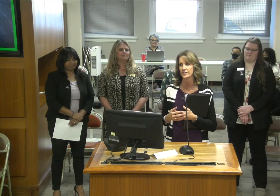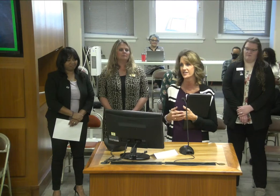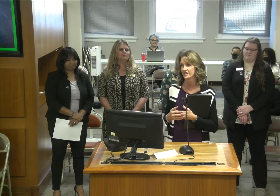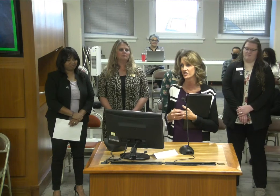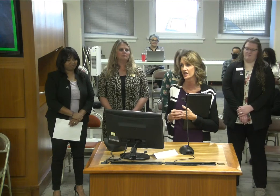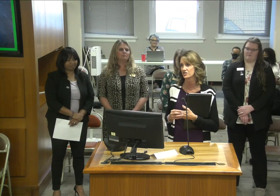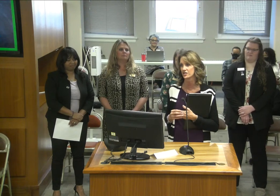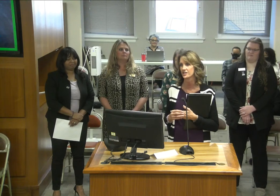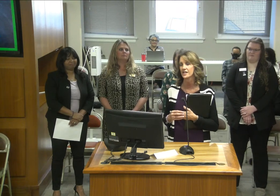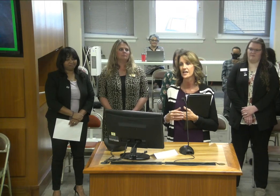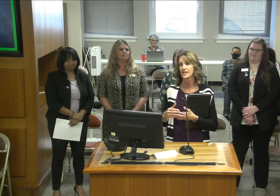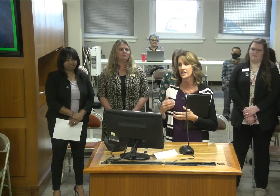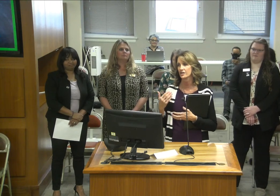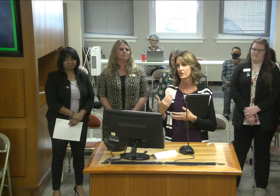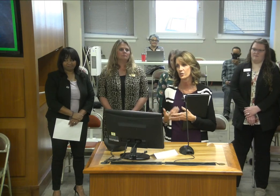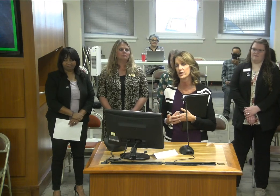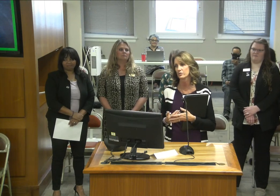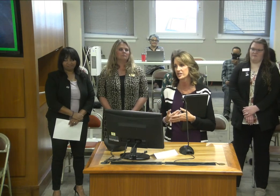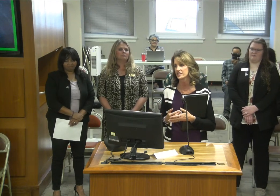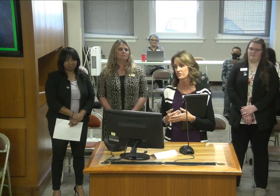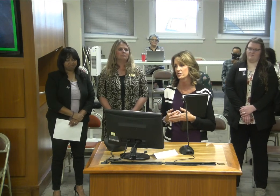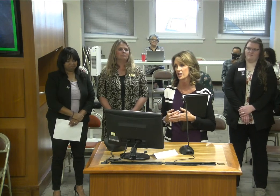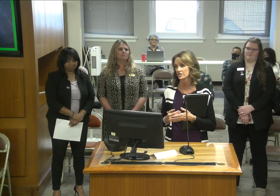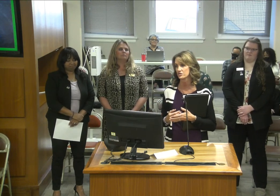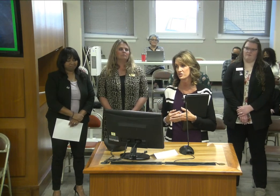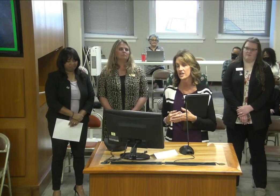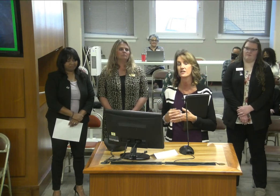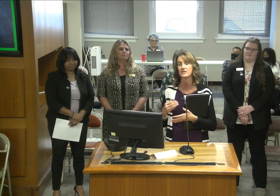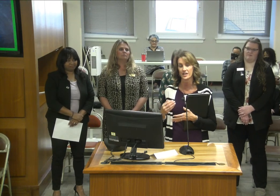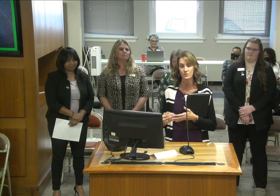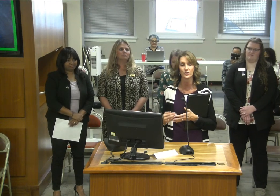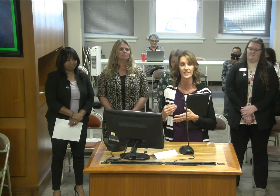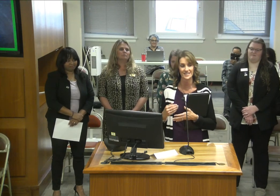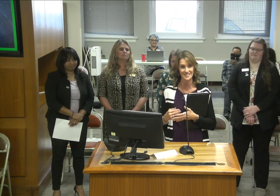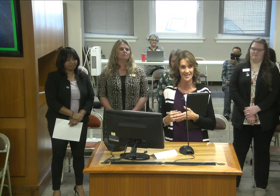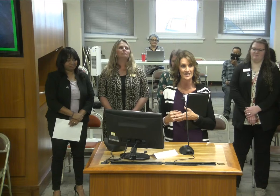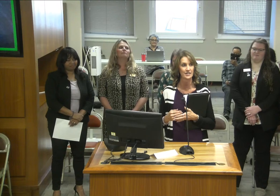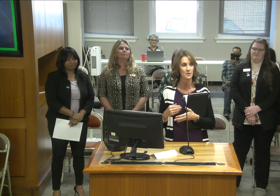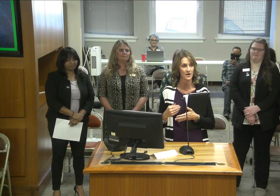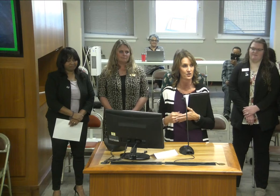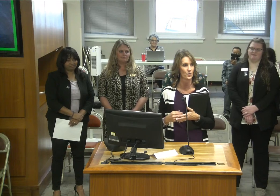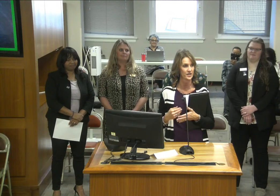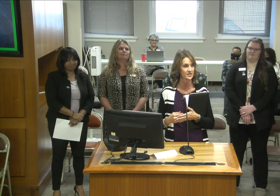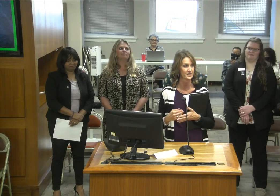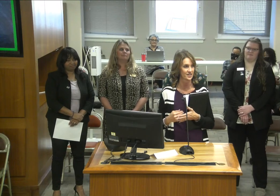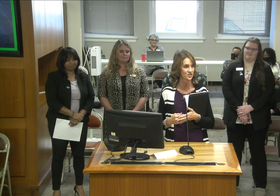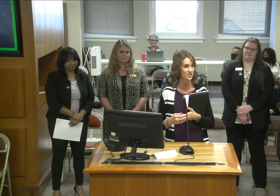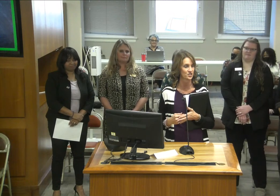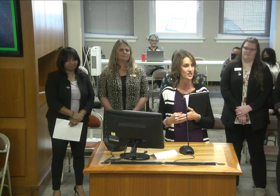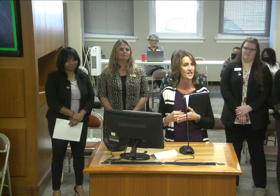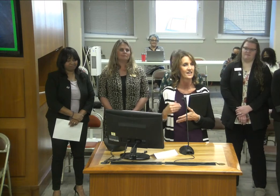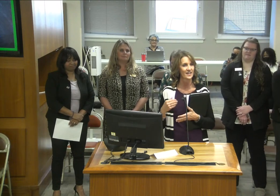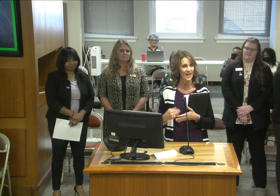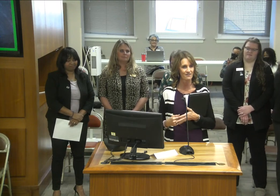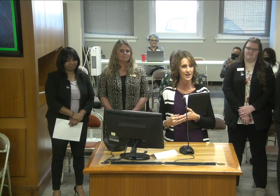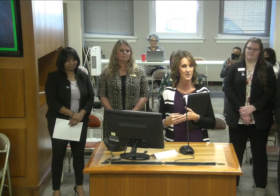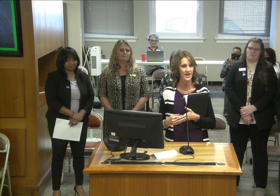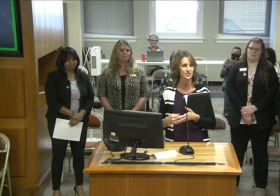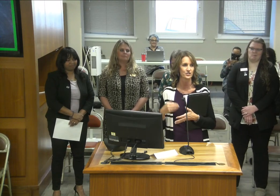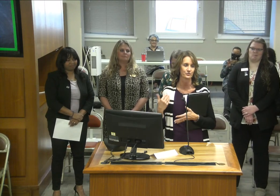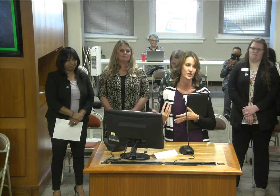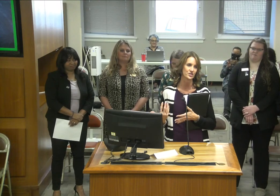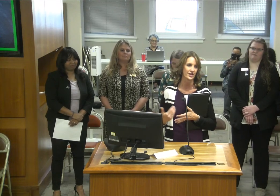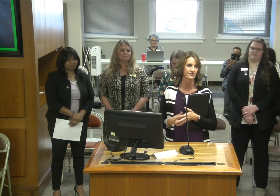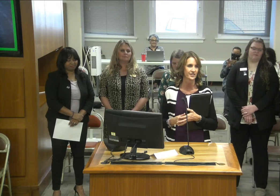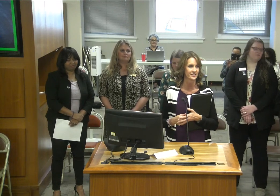have anybody going into education and we reached out to a lot of students and they were excited about going into education they have